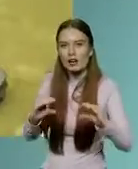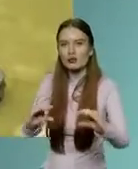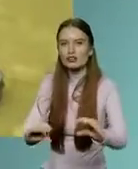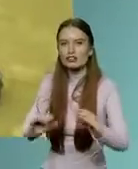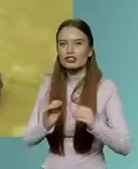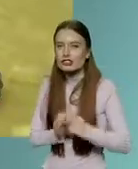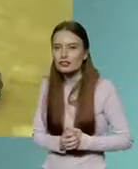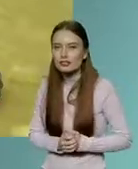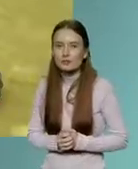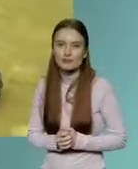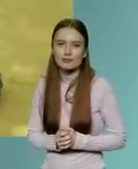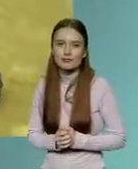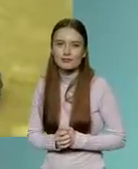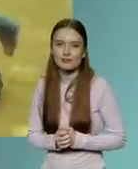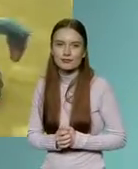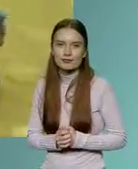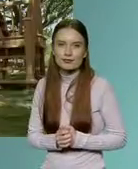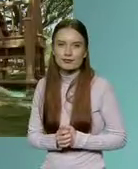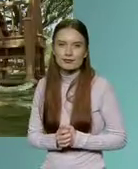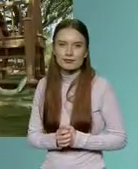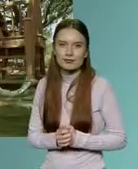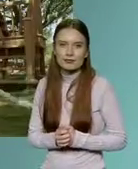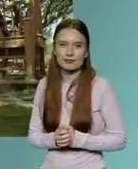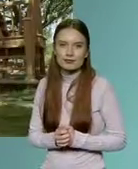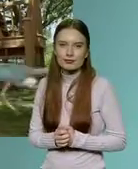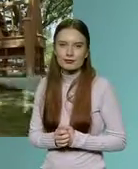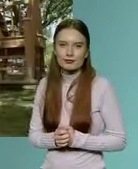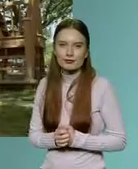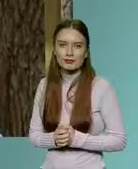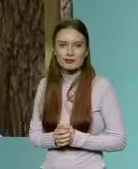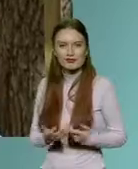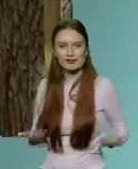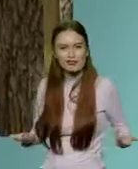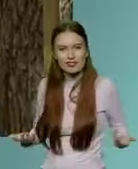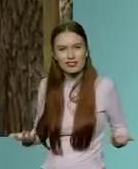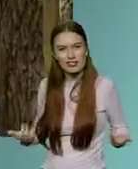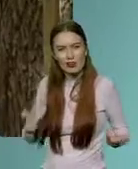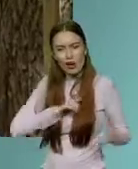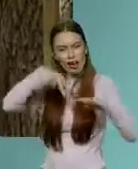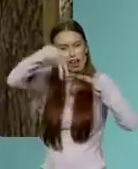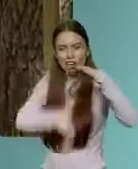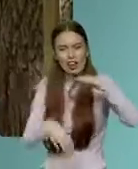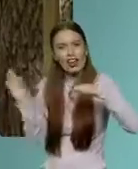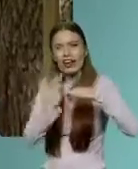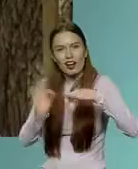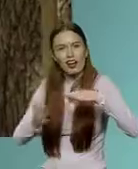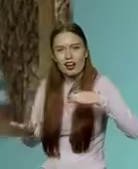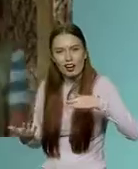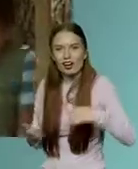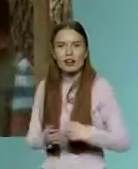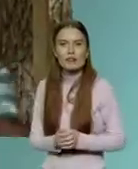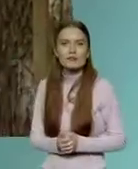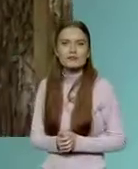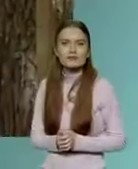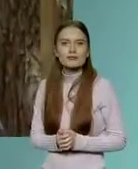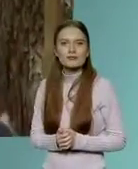sandwich. It grabs it and runs off. What? Why didn't you fall into the pit?